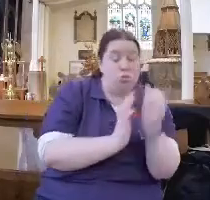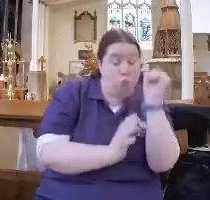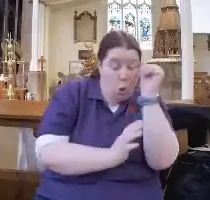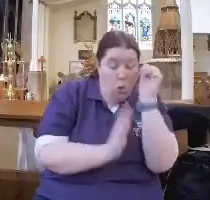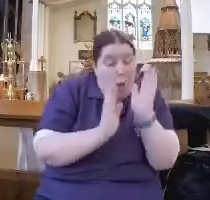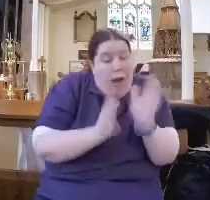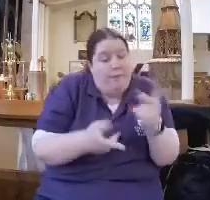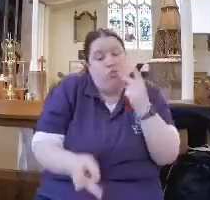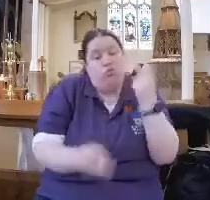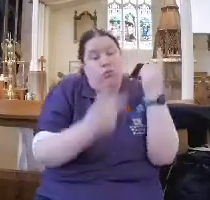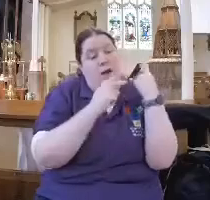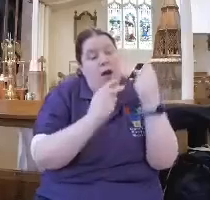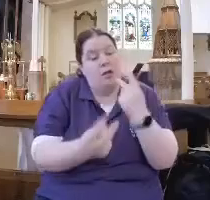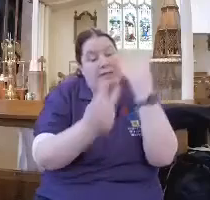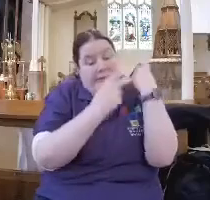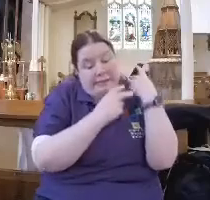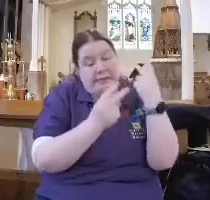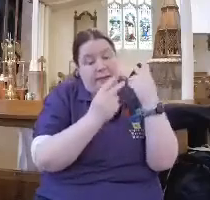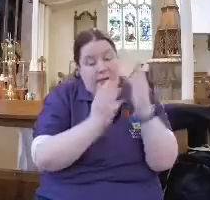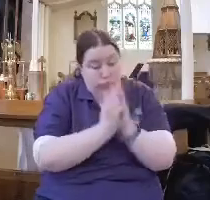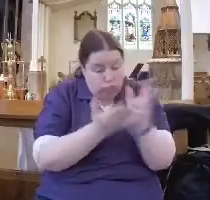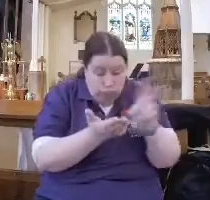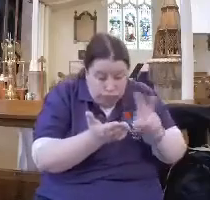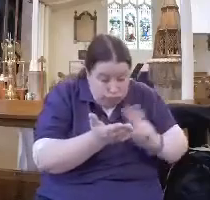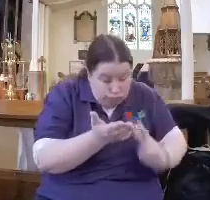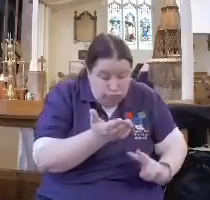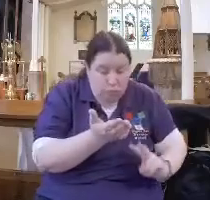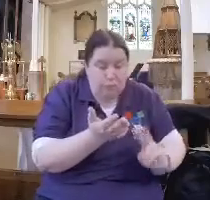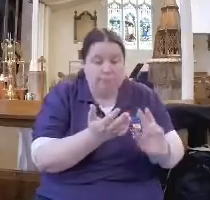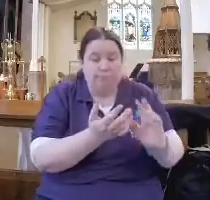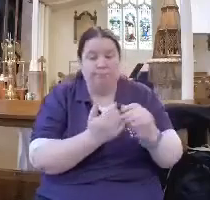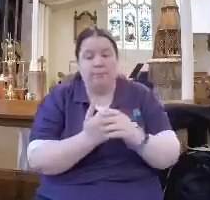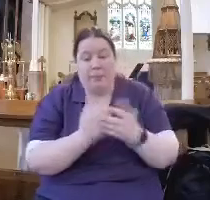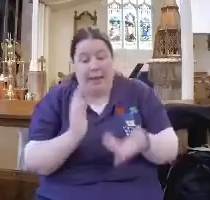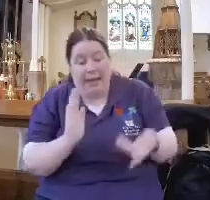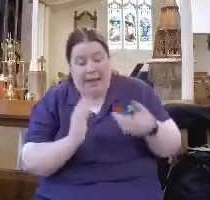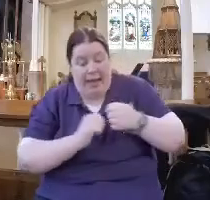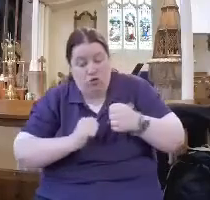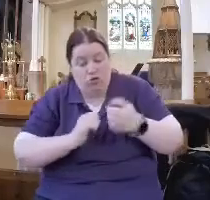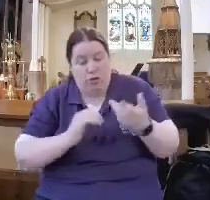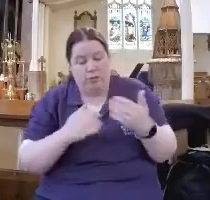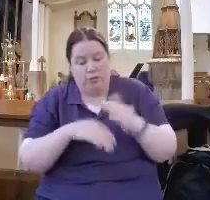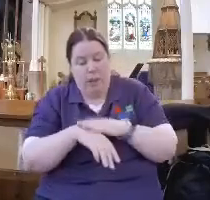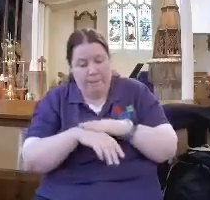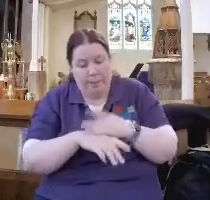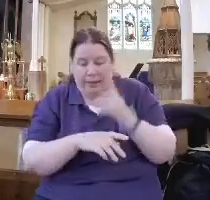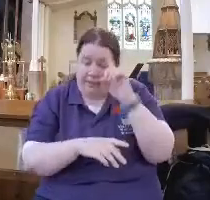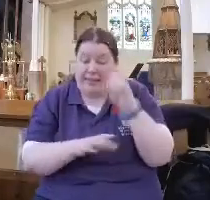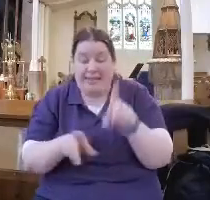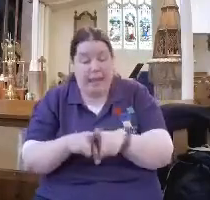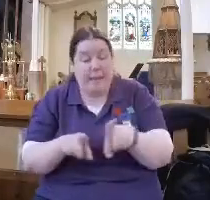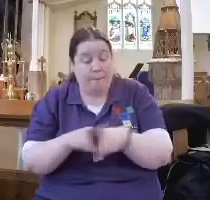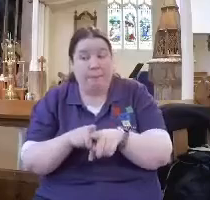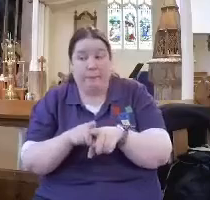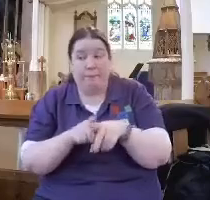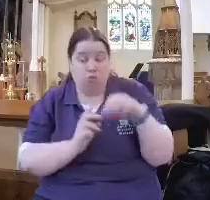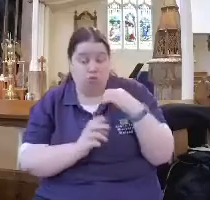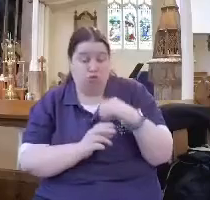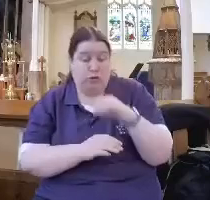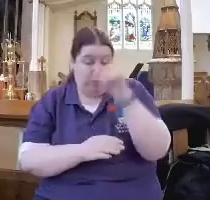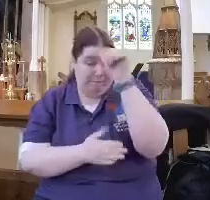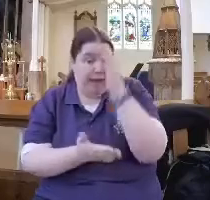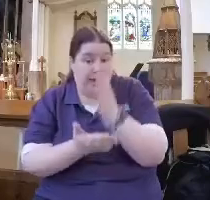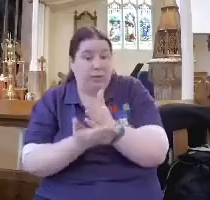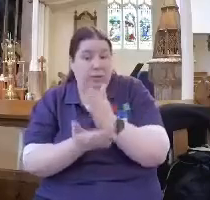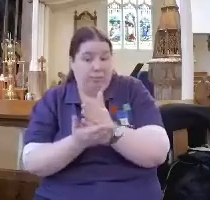do, and other stuff fits around it. I think so it is with our Christian faith. The